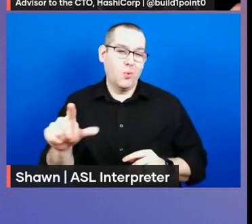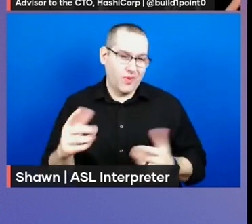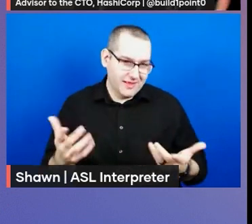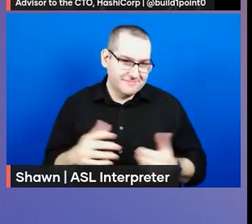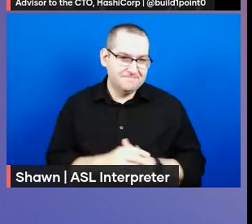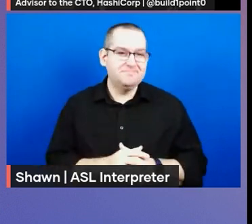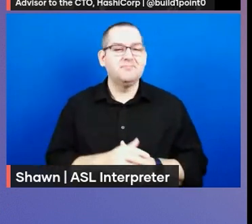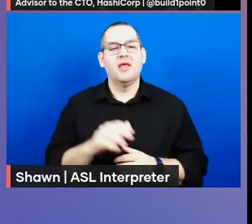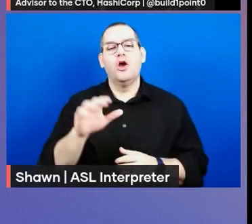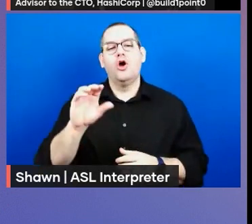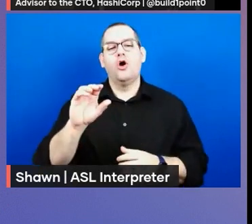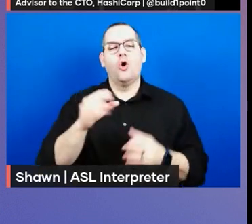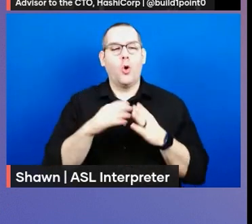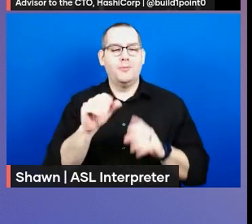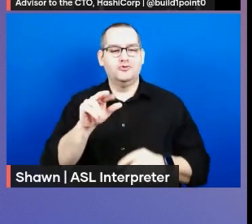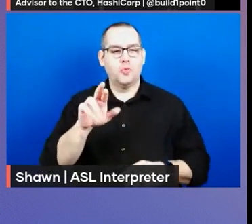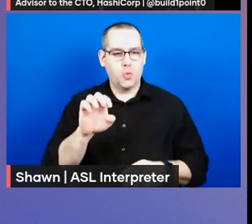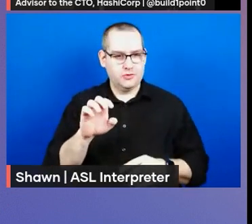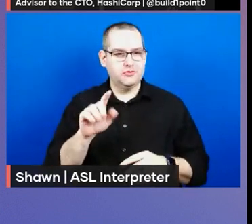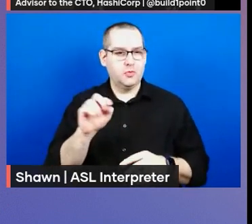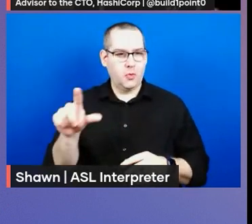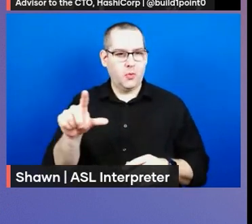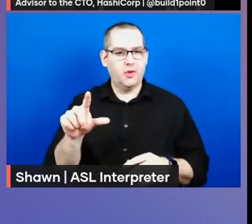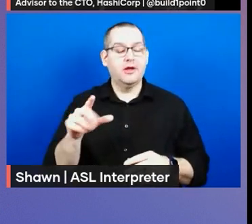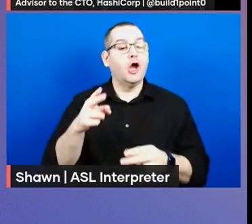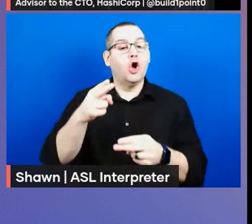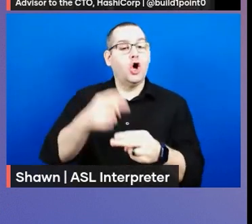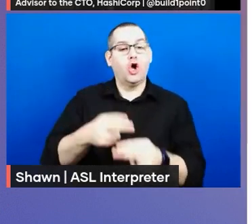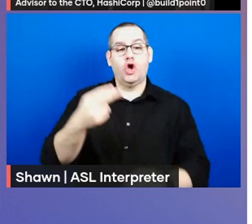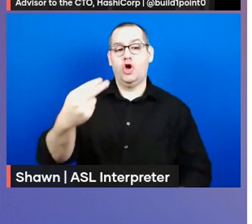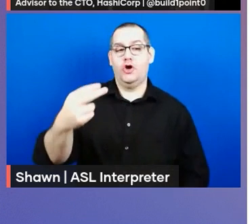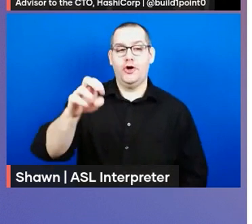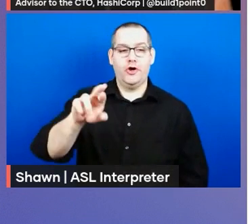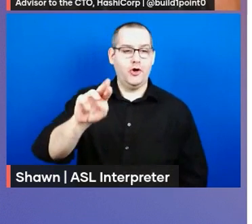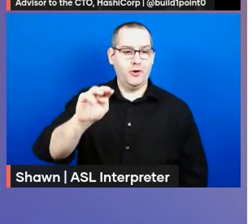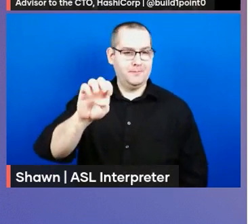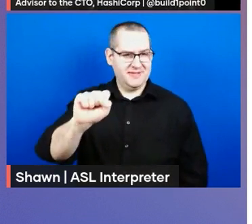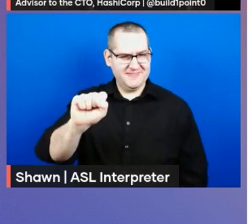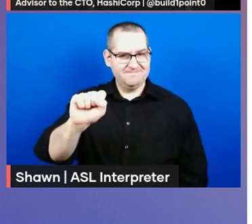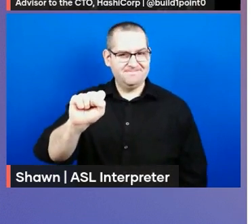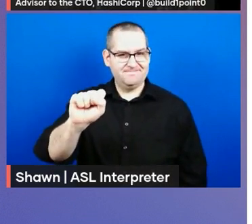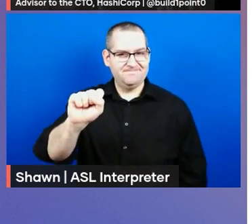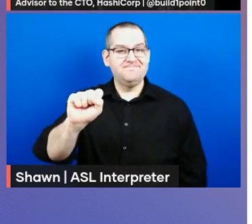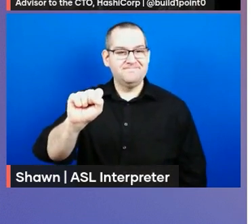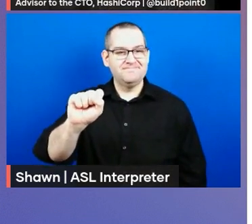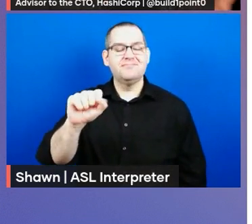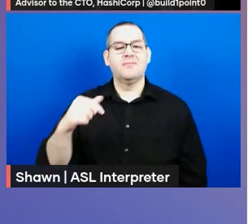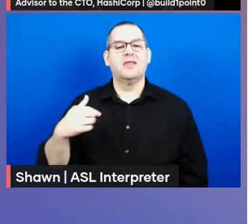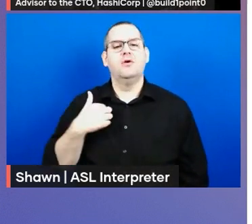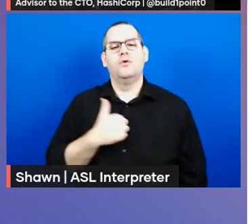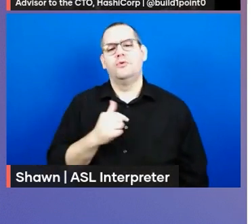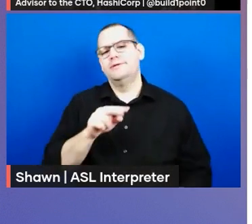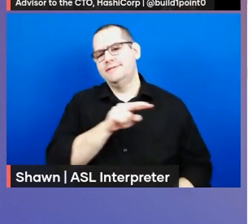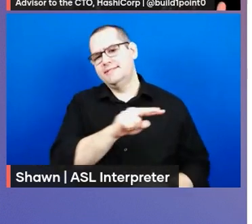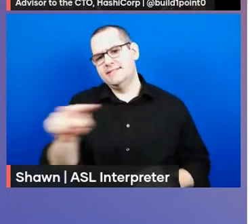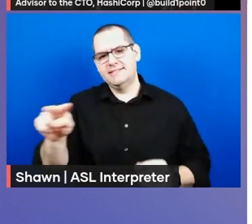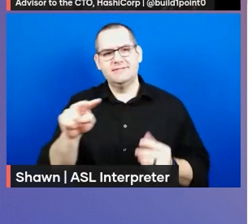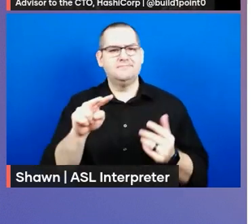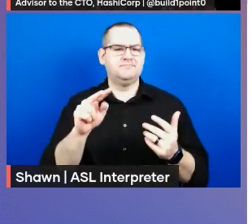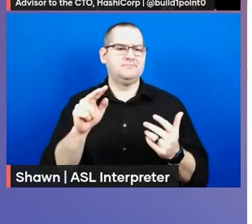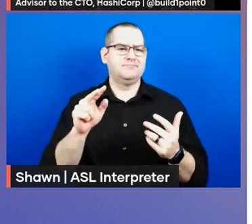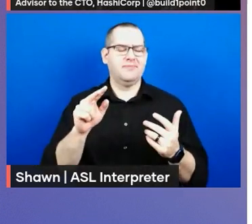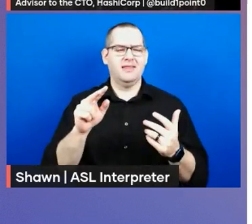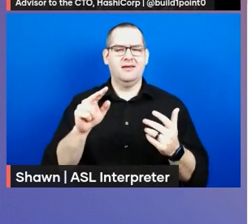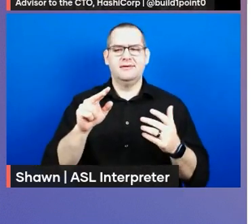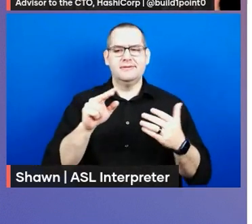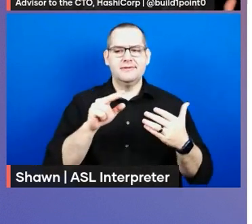an open source one. More recently, we've open sourced. It's called Hermes. And we looked out at like the ecosystem outside to see if